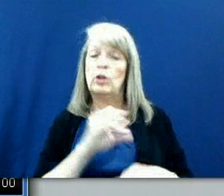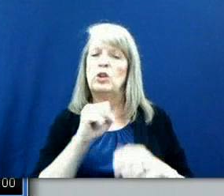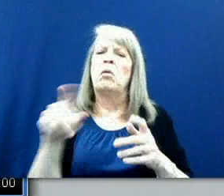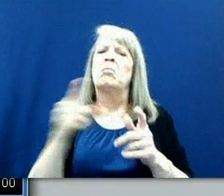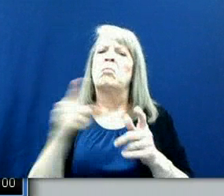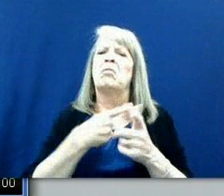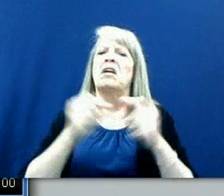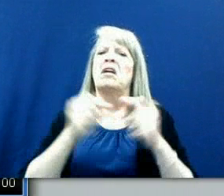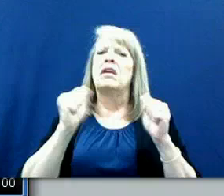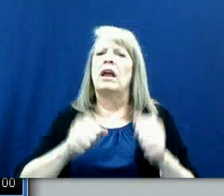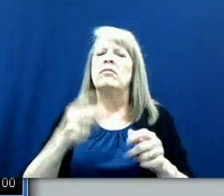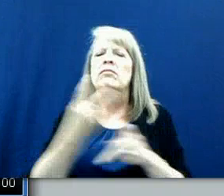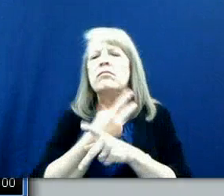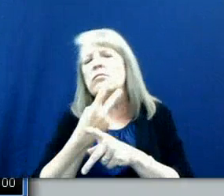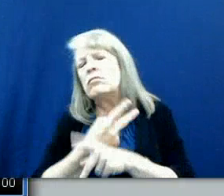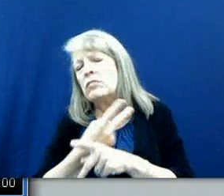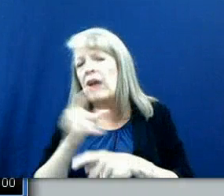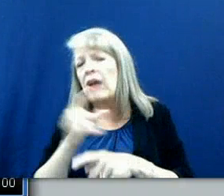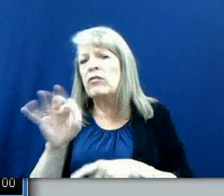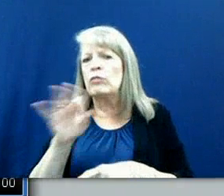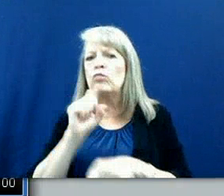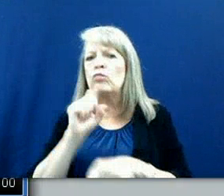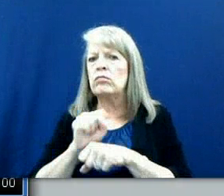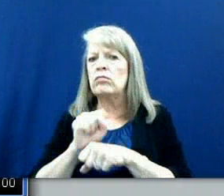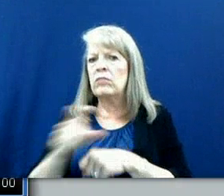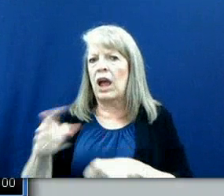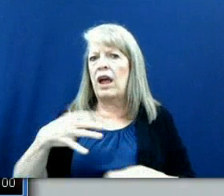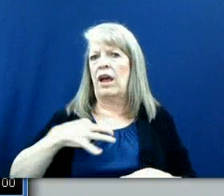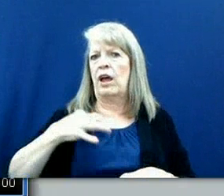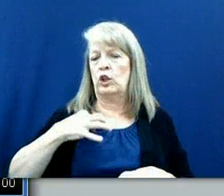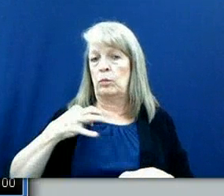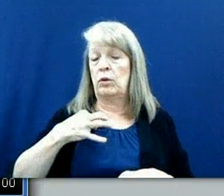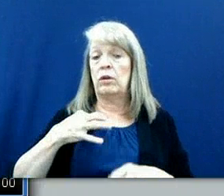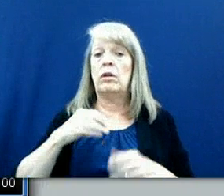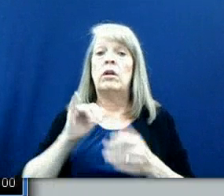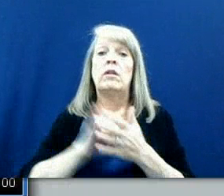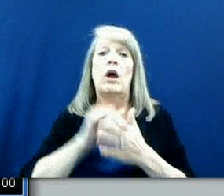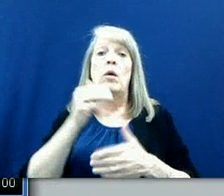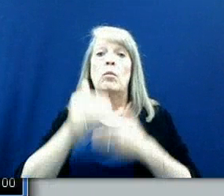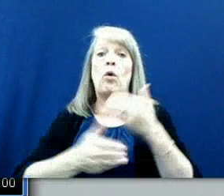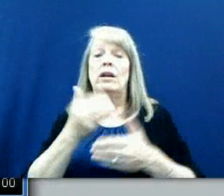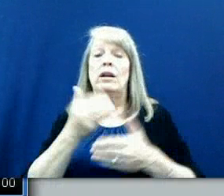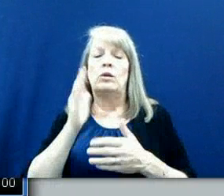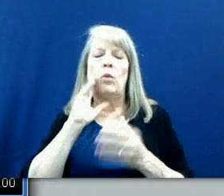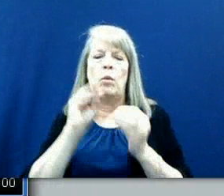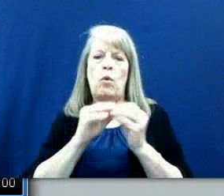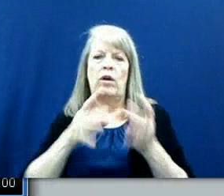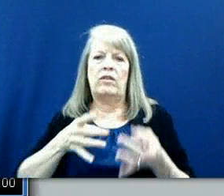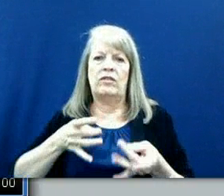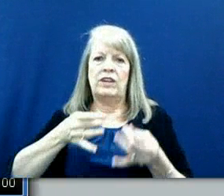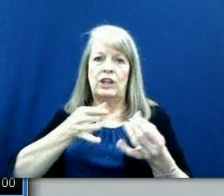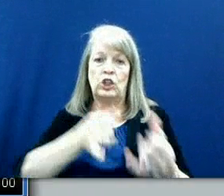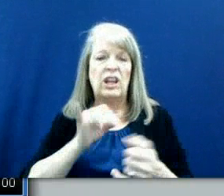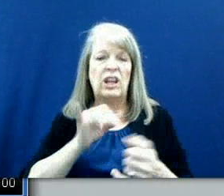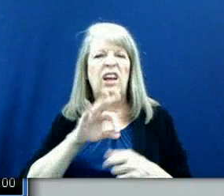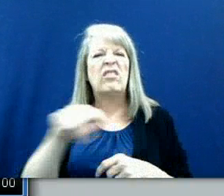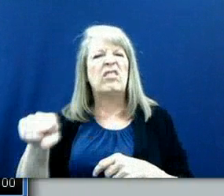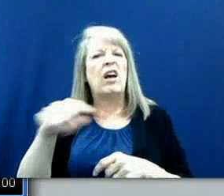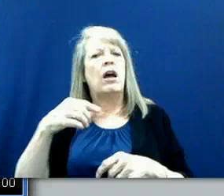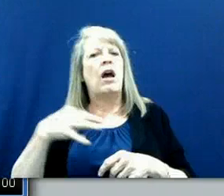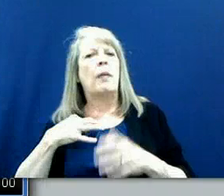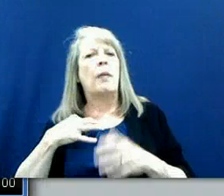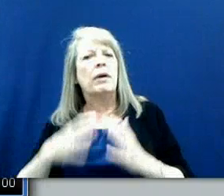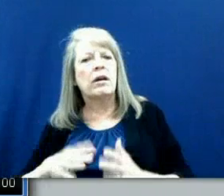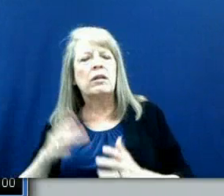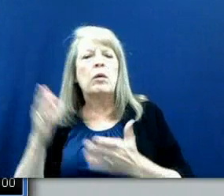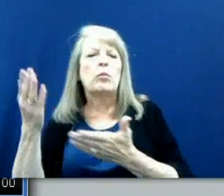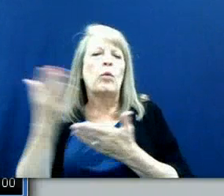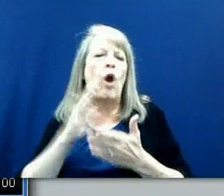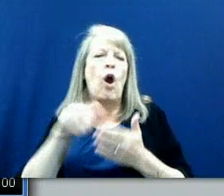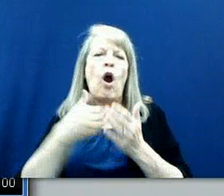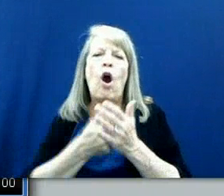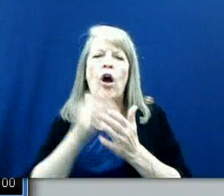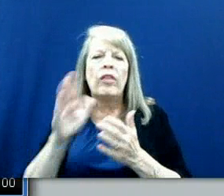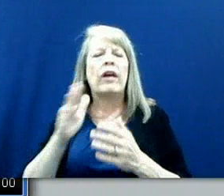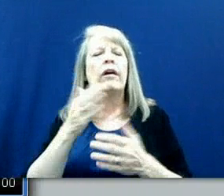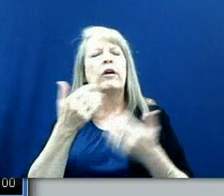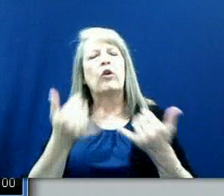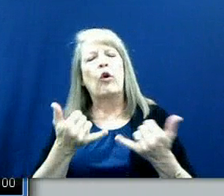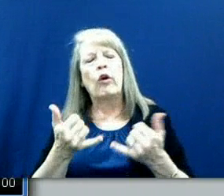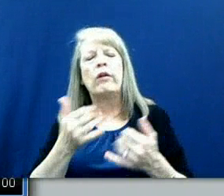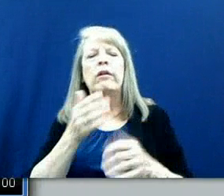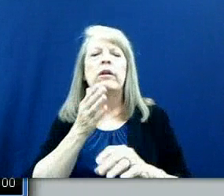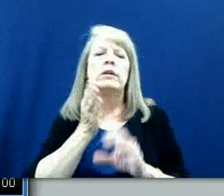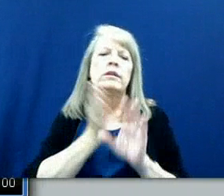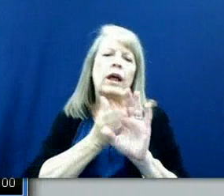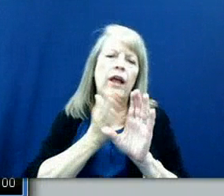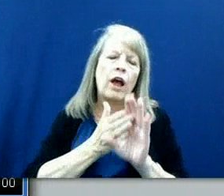be determined. The application process is more efficient if the applicant brings current medical, psychological, educational records, and